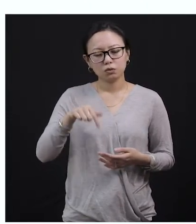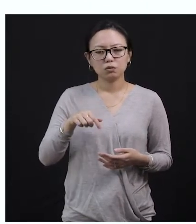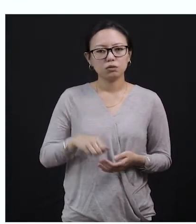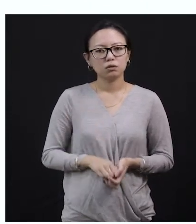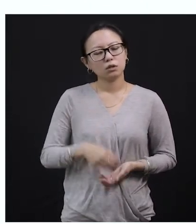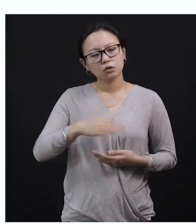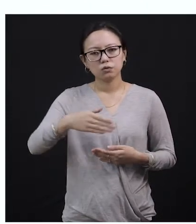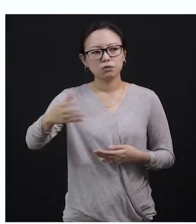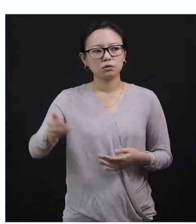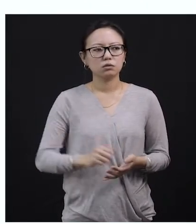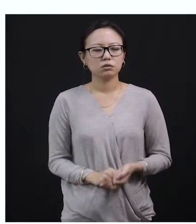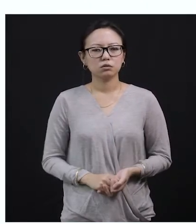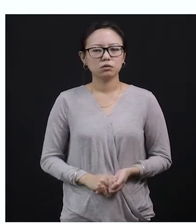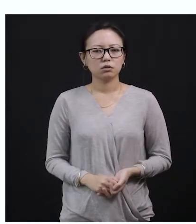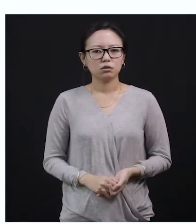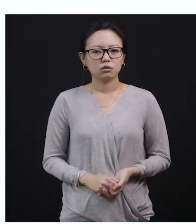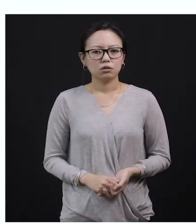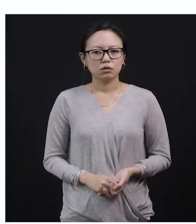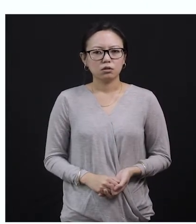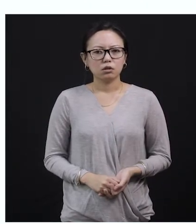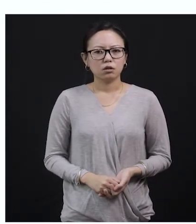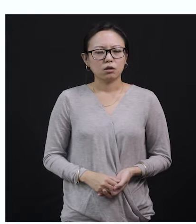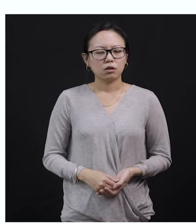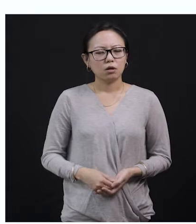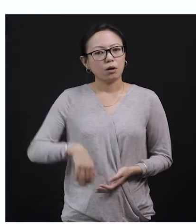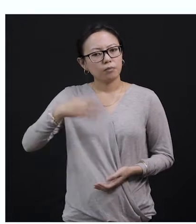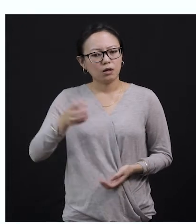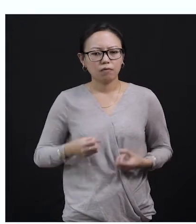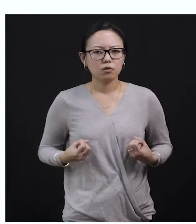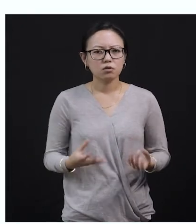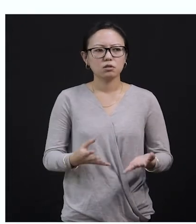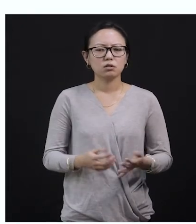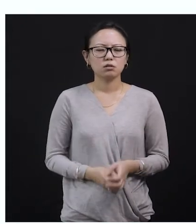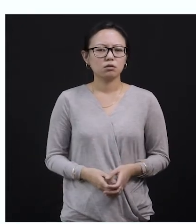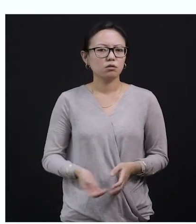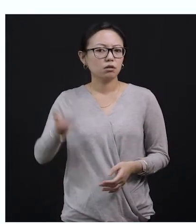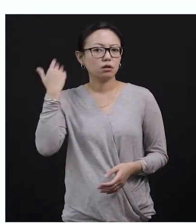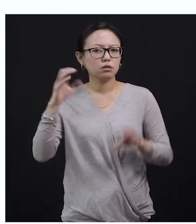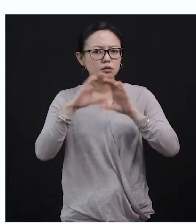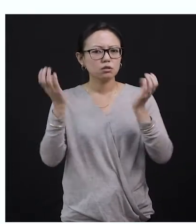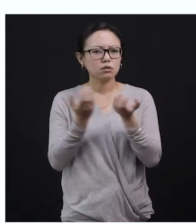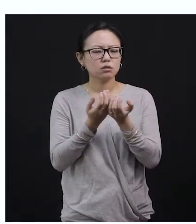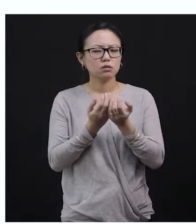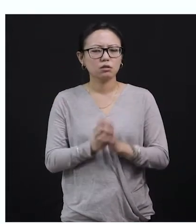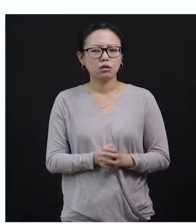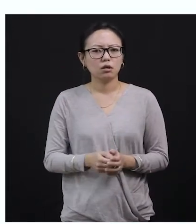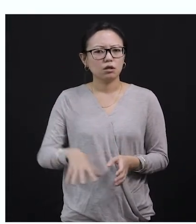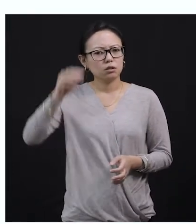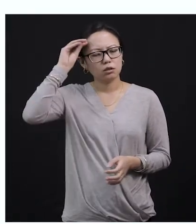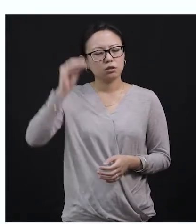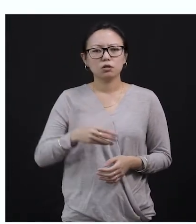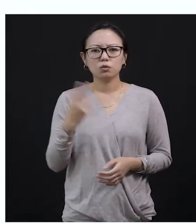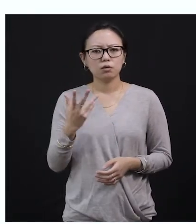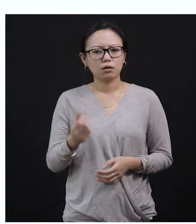So before I go to the remaining part, I want to tell you what we have discussed in the previous class. That is,